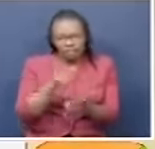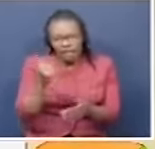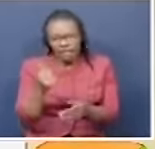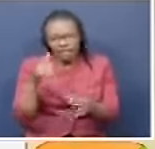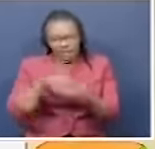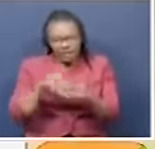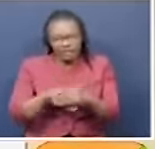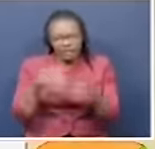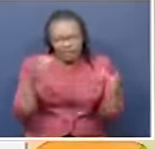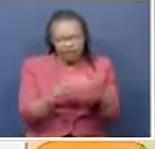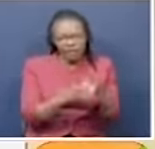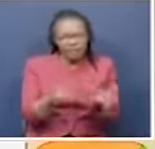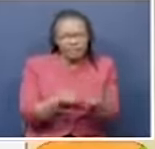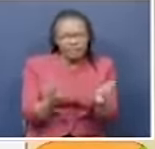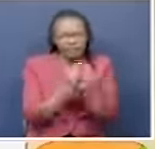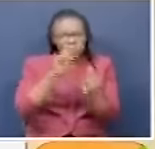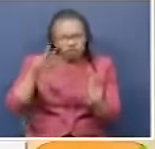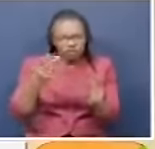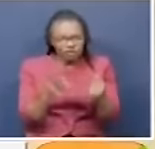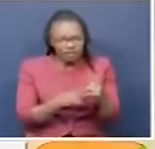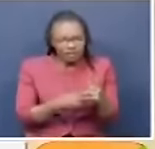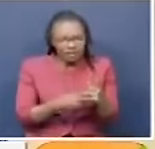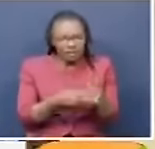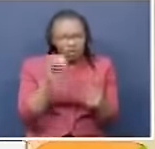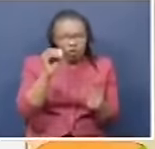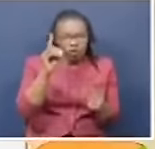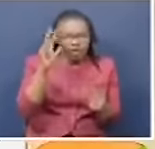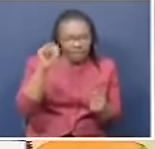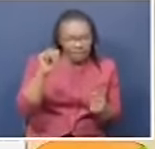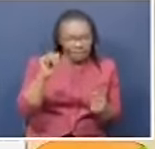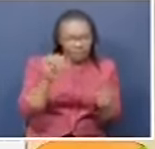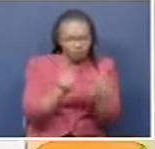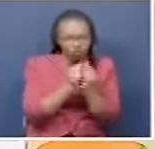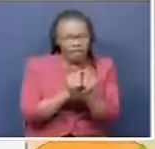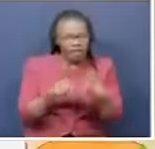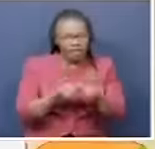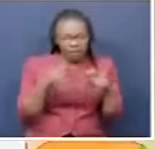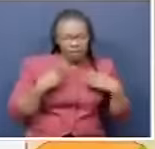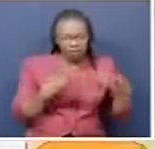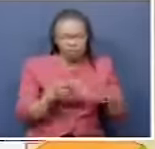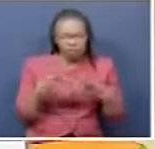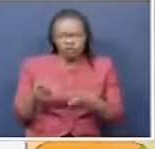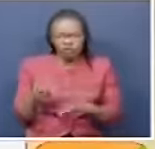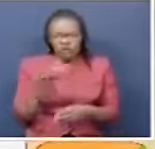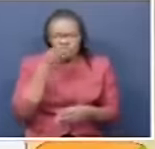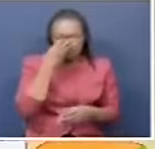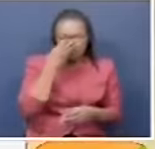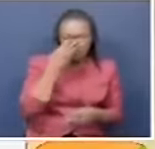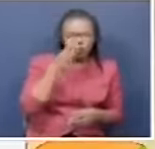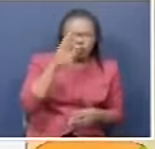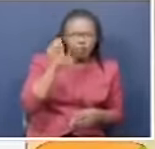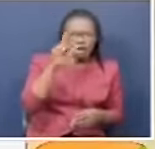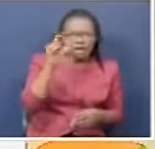happened in 2007 when ODM was together and everybody was had the chance to run. Yes. Balala, you know, Ruto, and